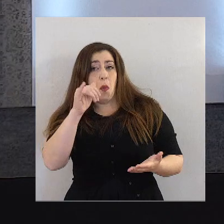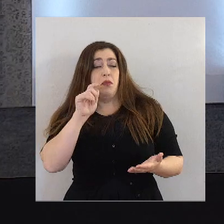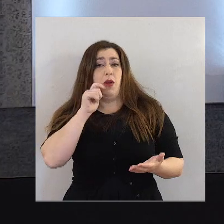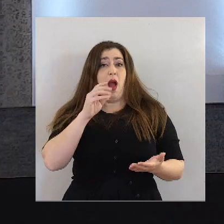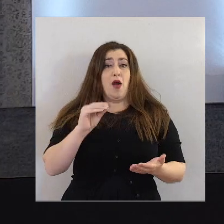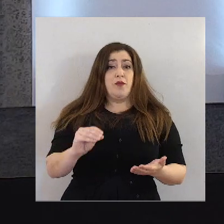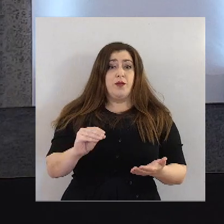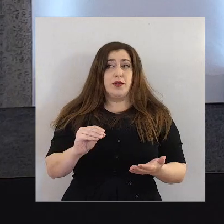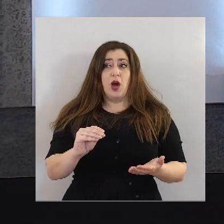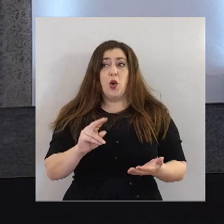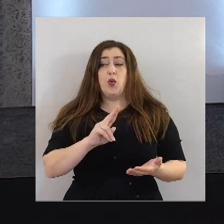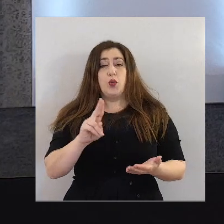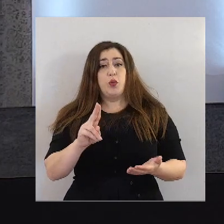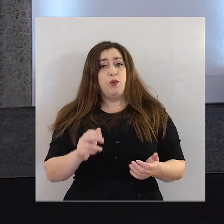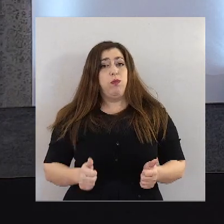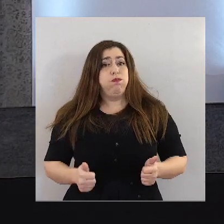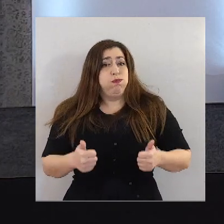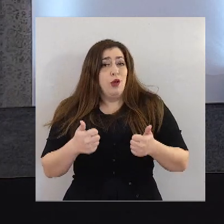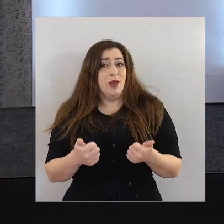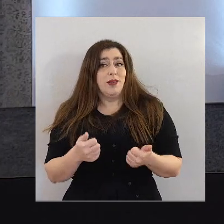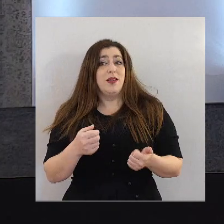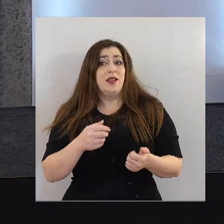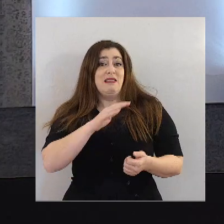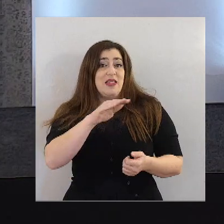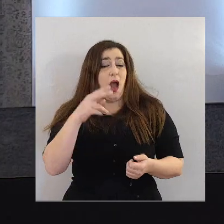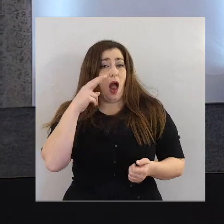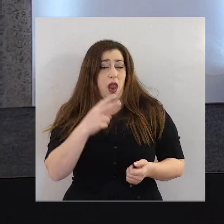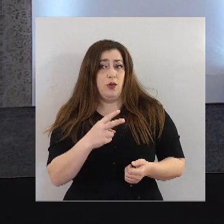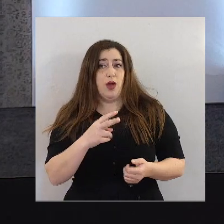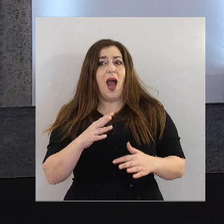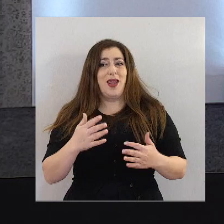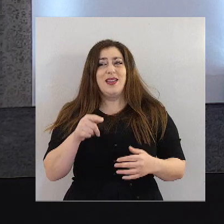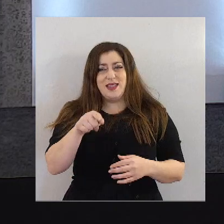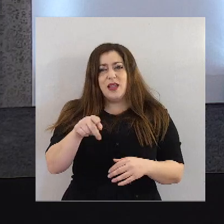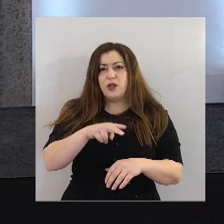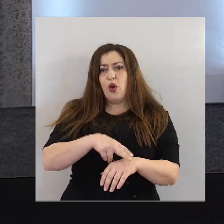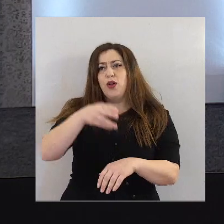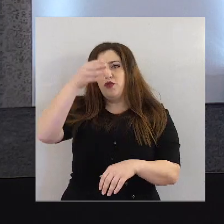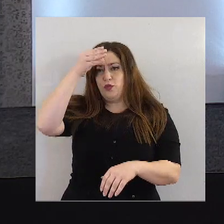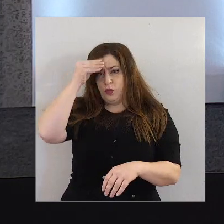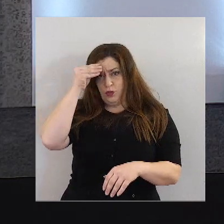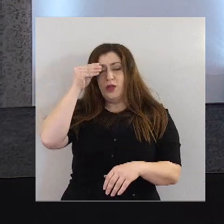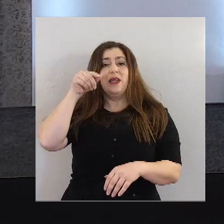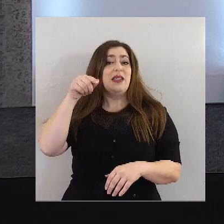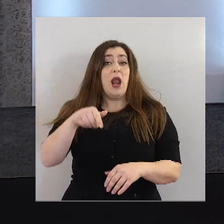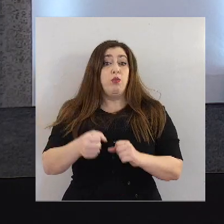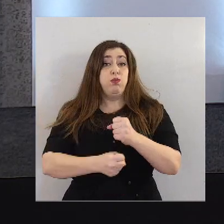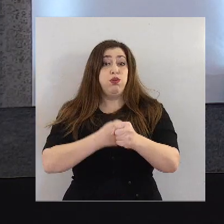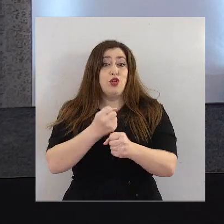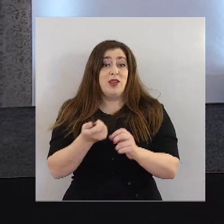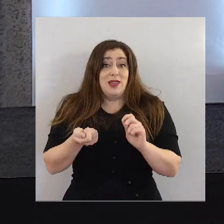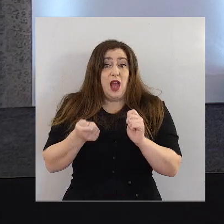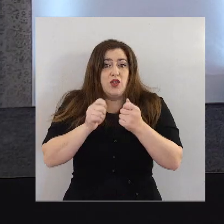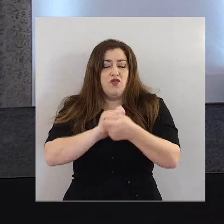might have realized what Transport tried to achieve, why it was launched in November 2019, funding, support, and whatnot.